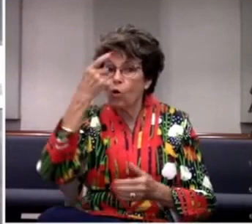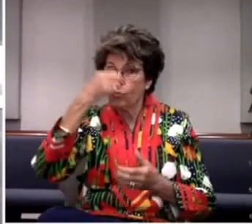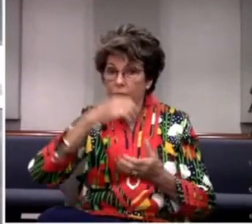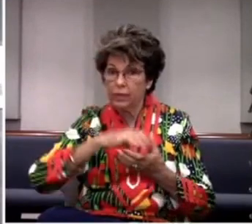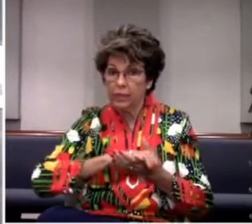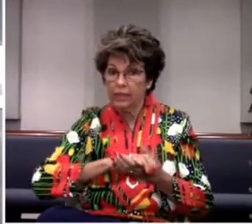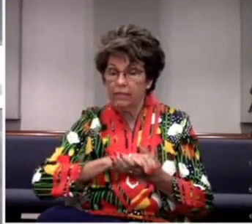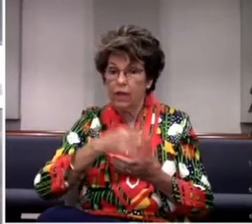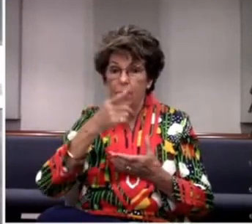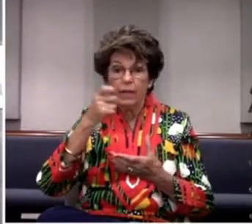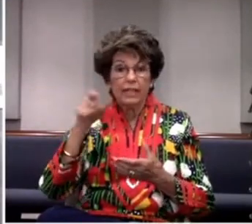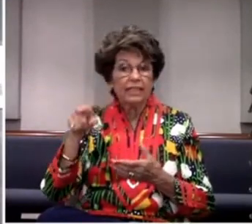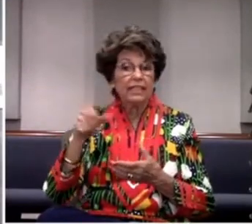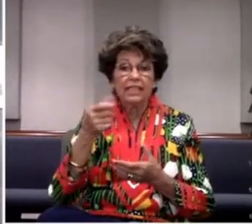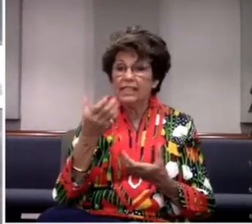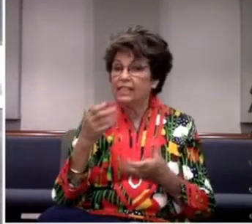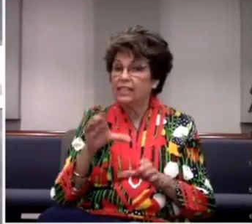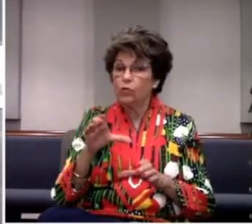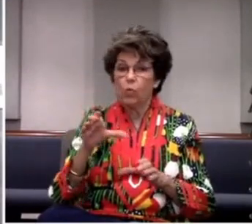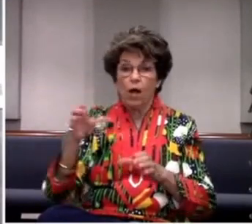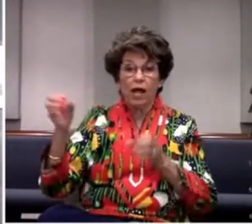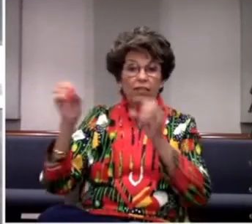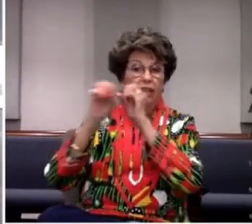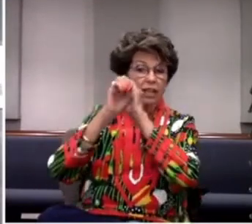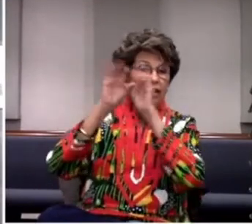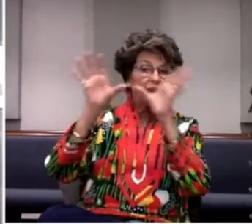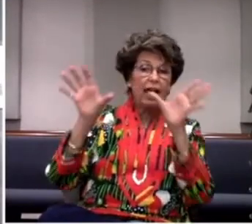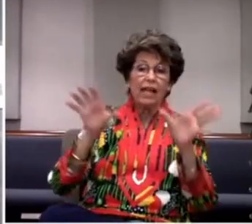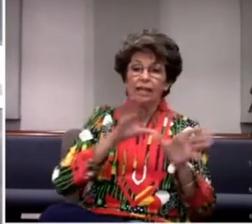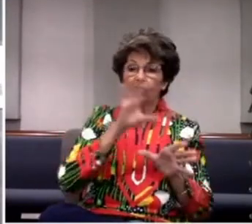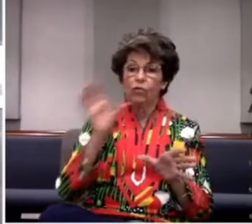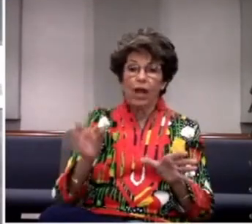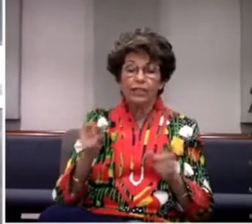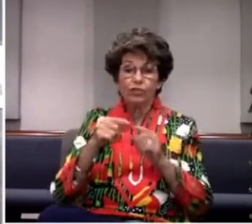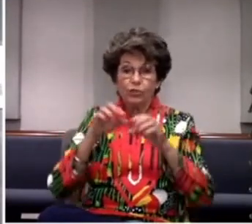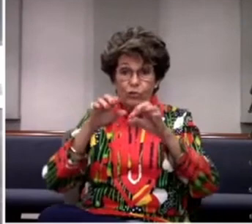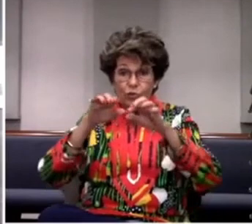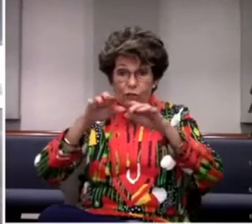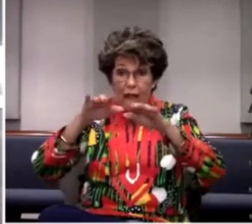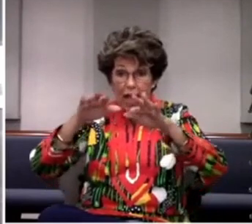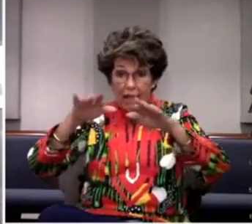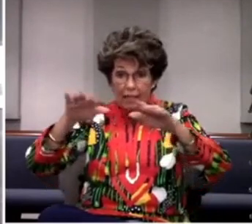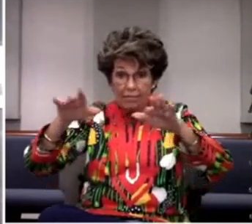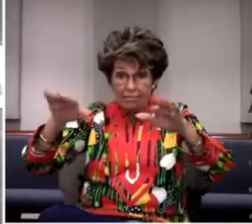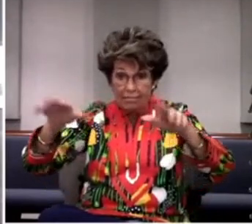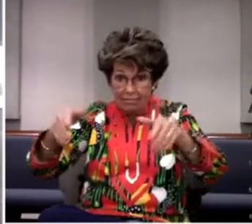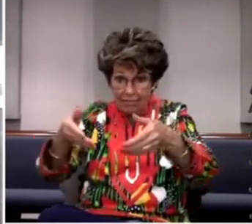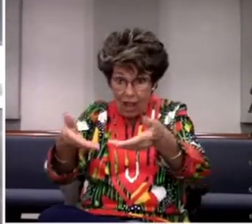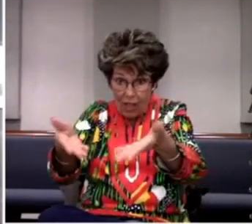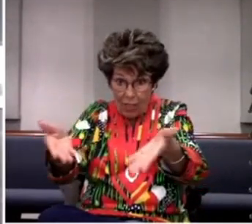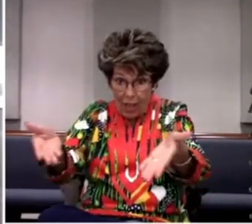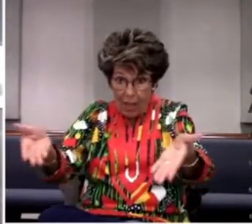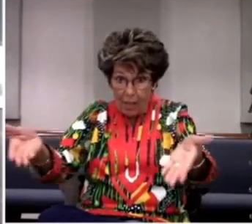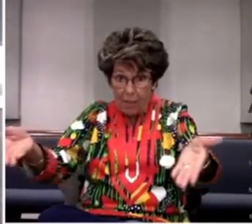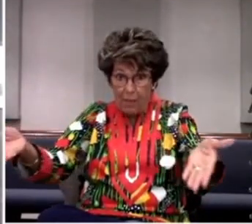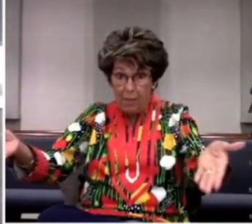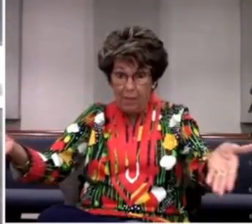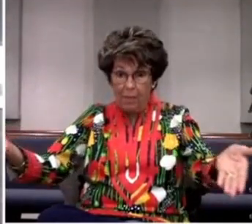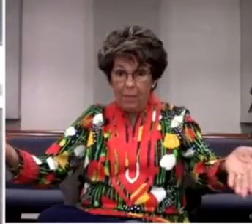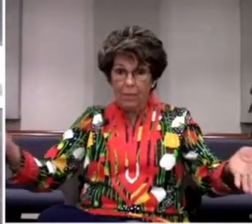glorious gospel of Christ, who is the image of God, should shine unto them. Come back to Genesis